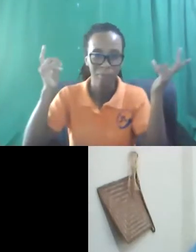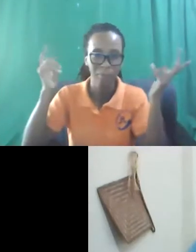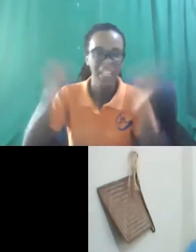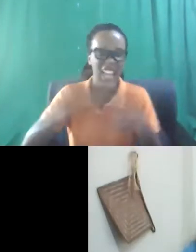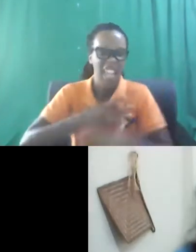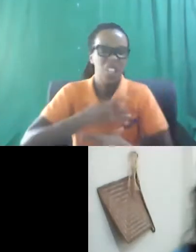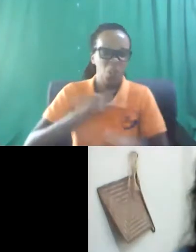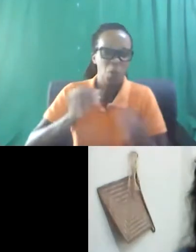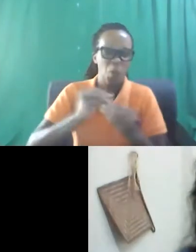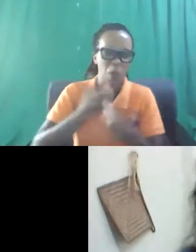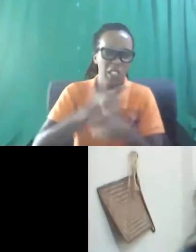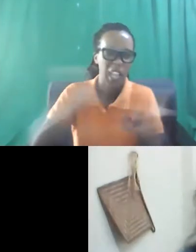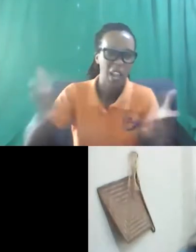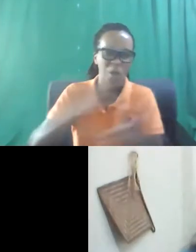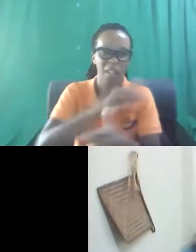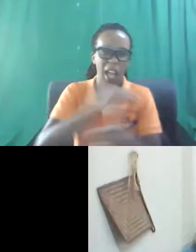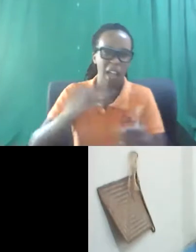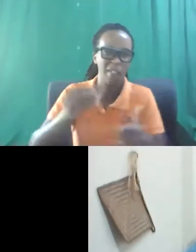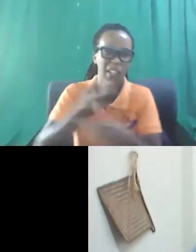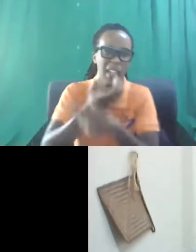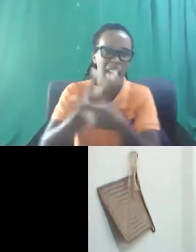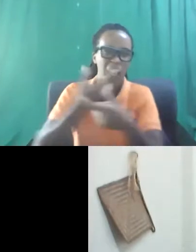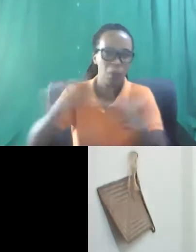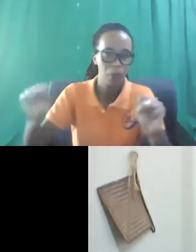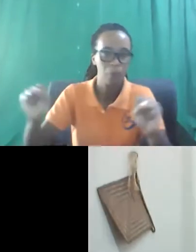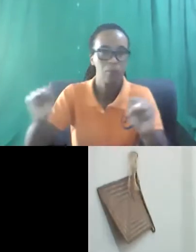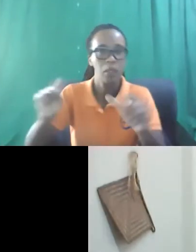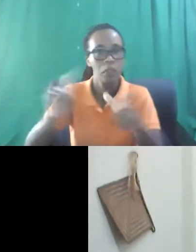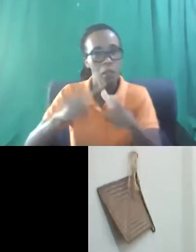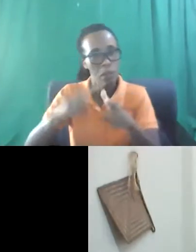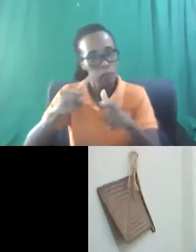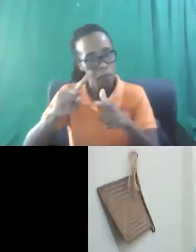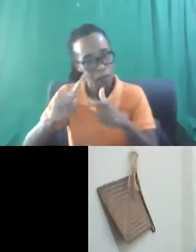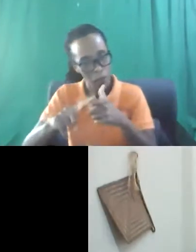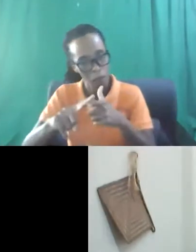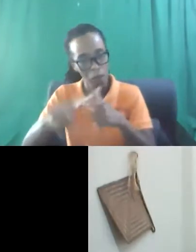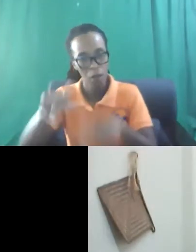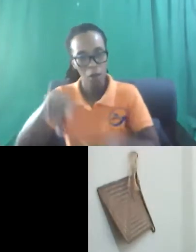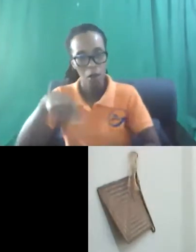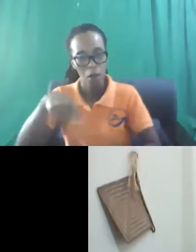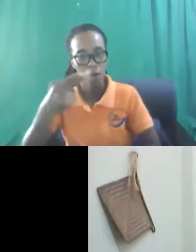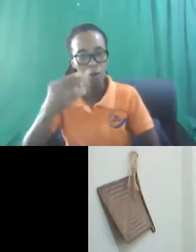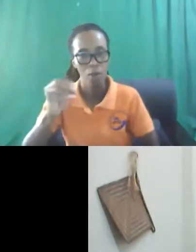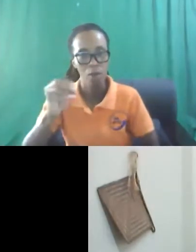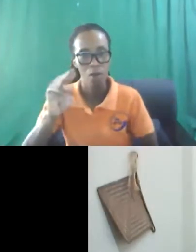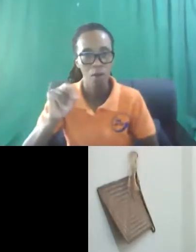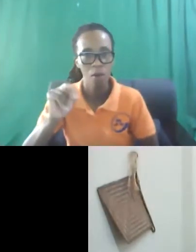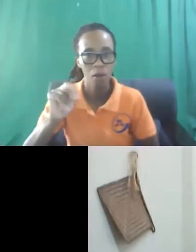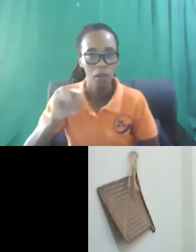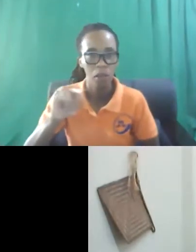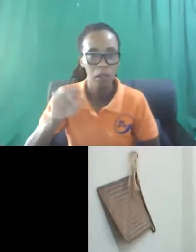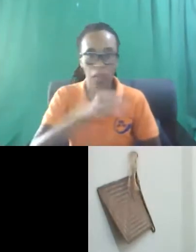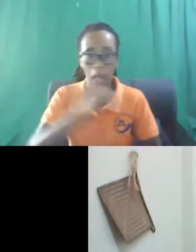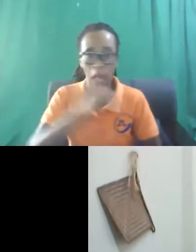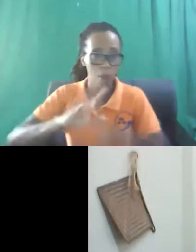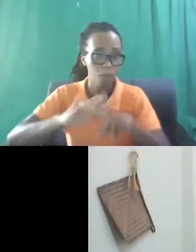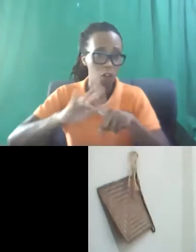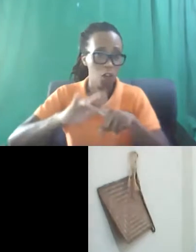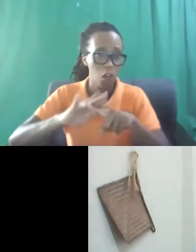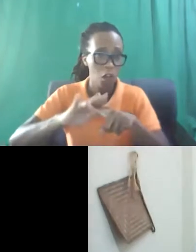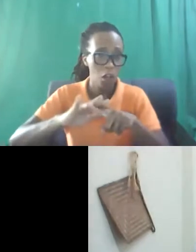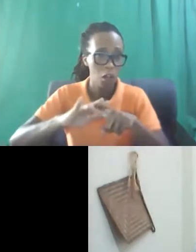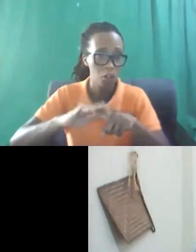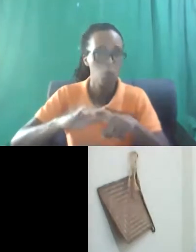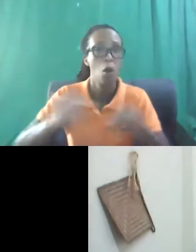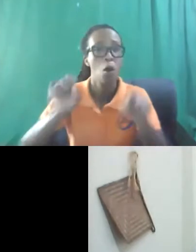And I think when I was doing phonetics and phonology, interested in phonetics and phonology, I had Dr. Kian